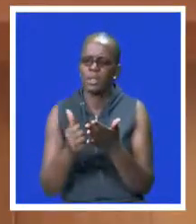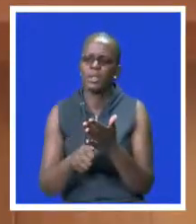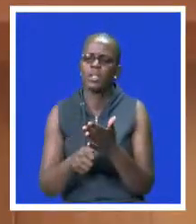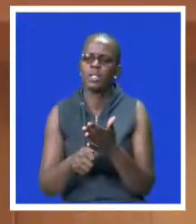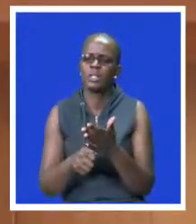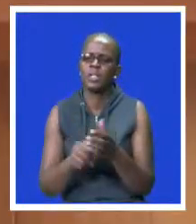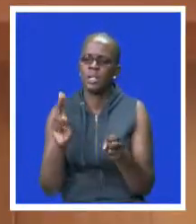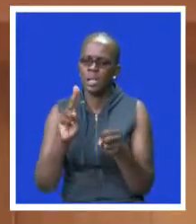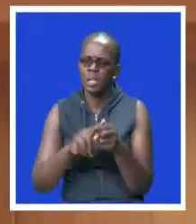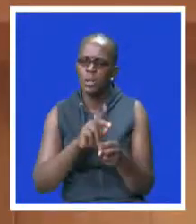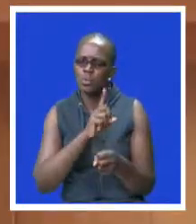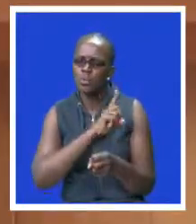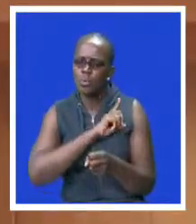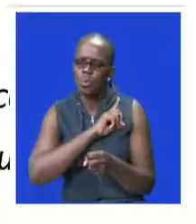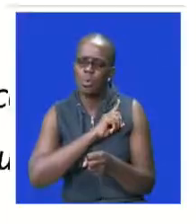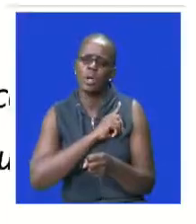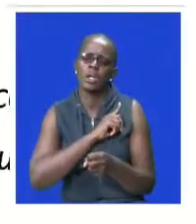two